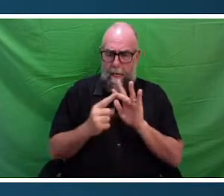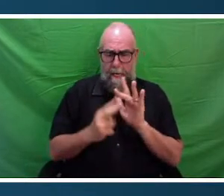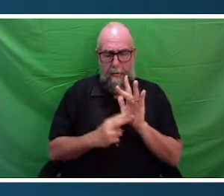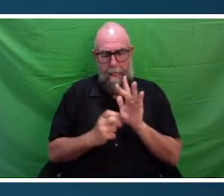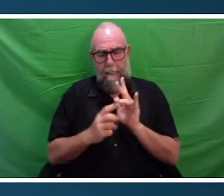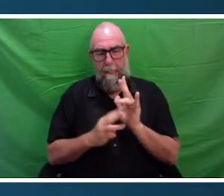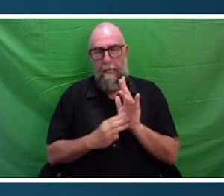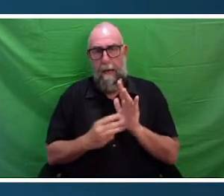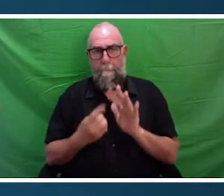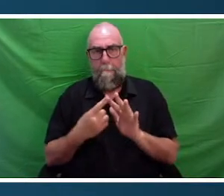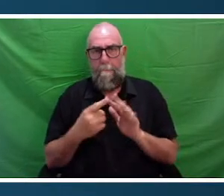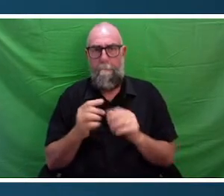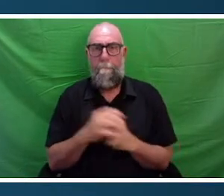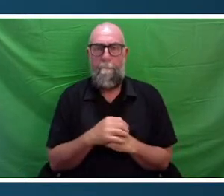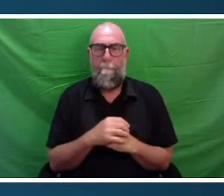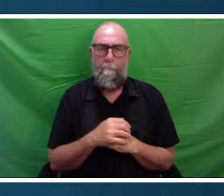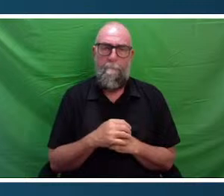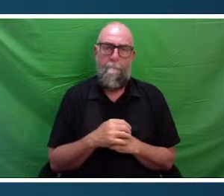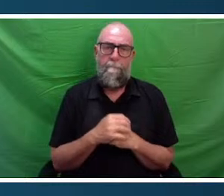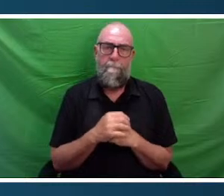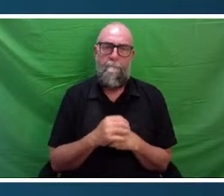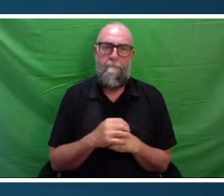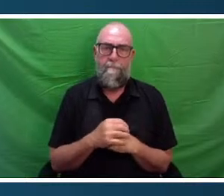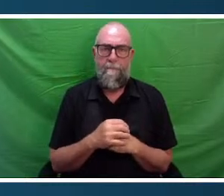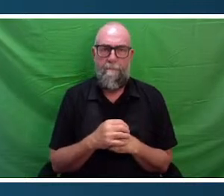two questions and then give you a chance to answer.